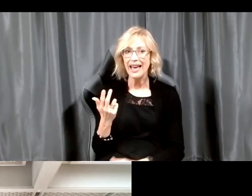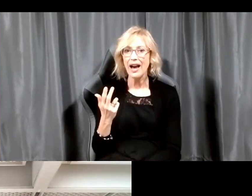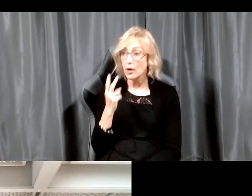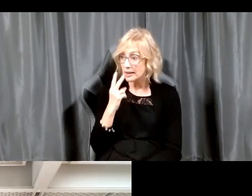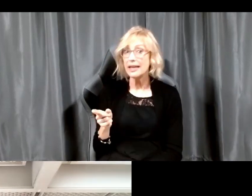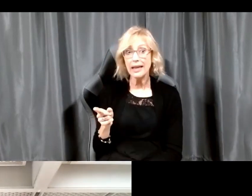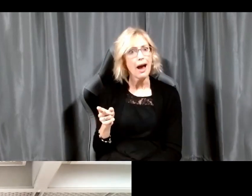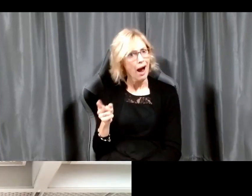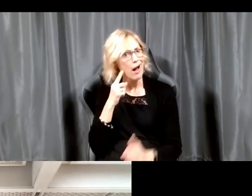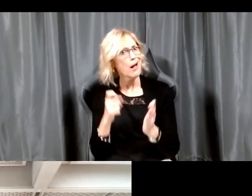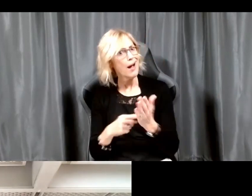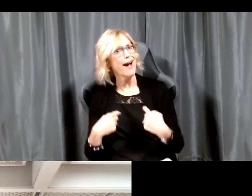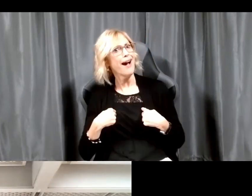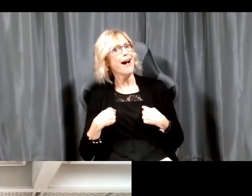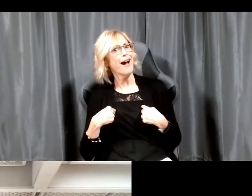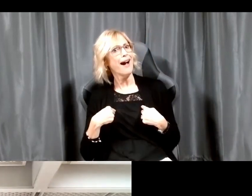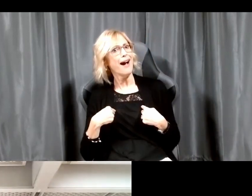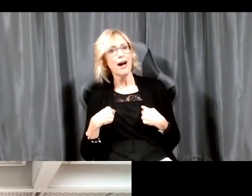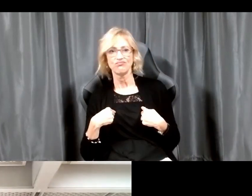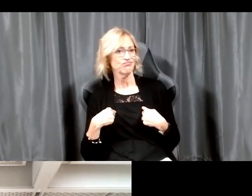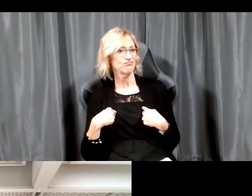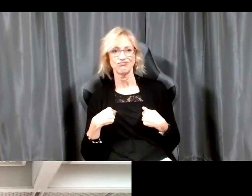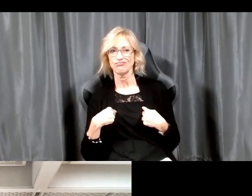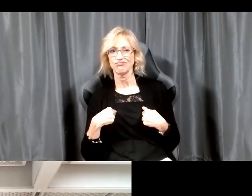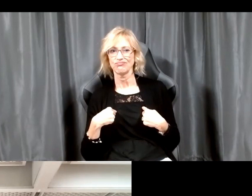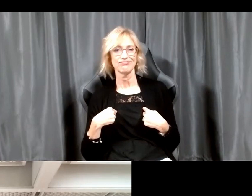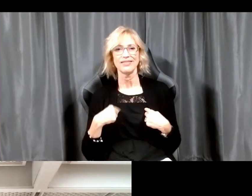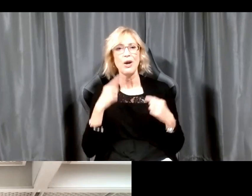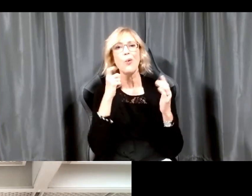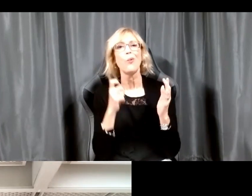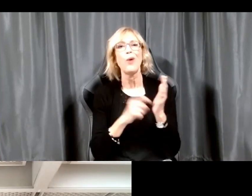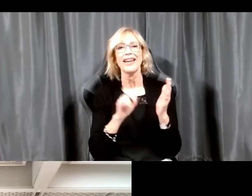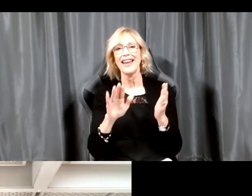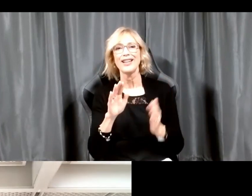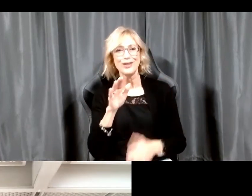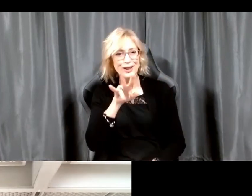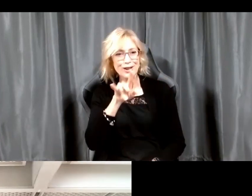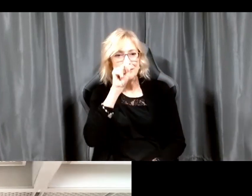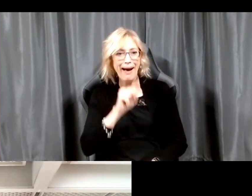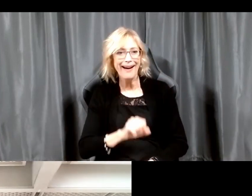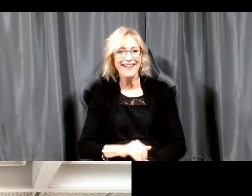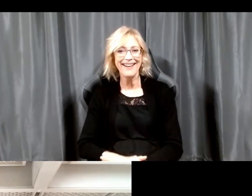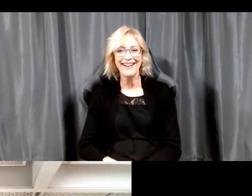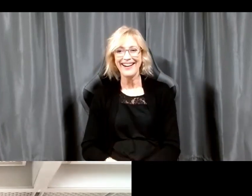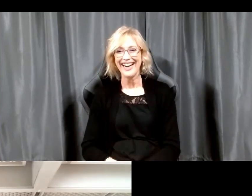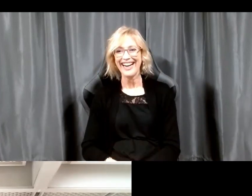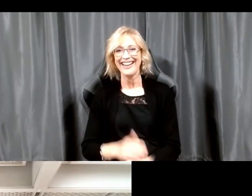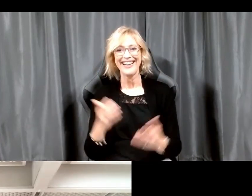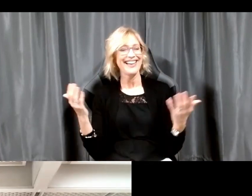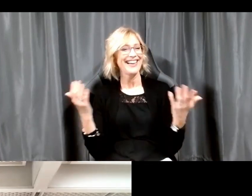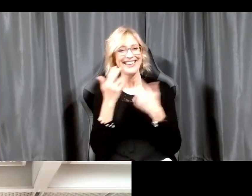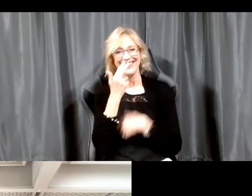see, they do recognize me. No, they actually recognized your smell so much. And that, it's